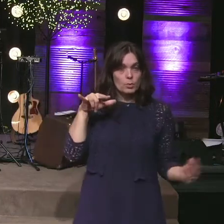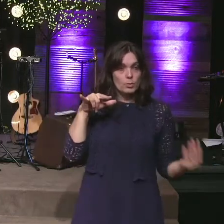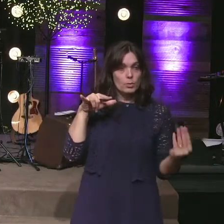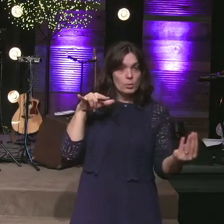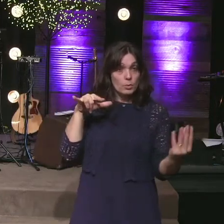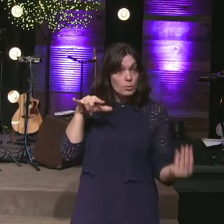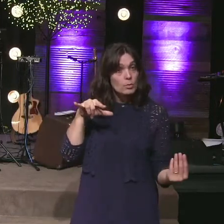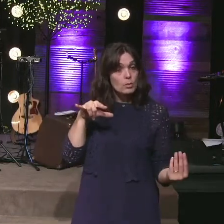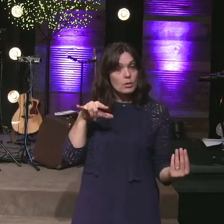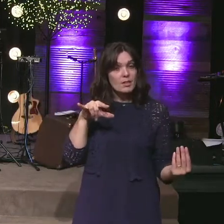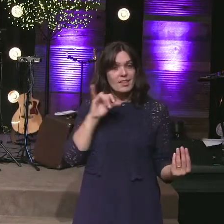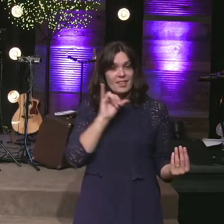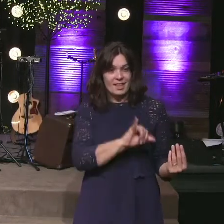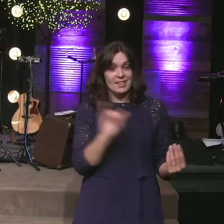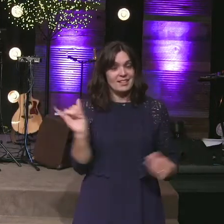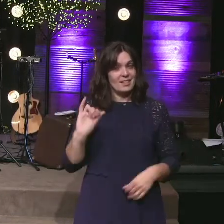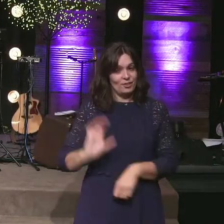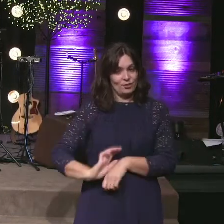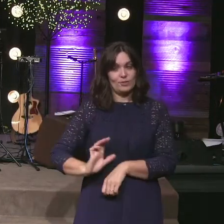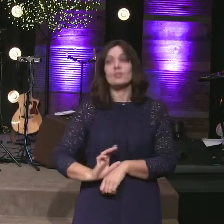That's the church.